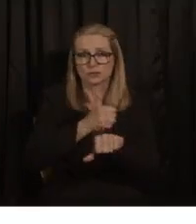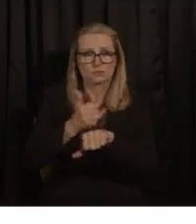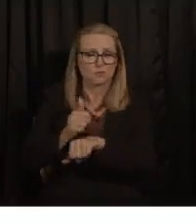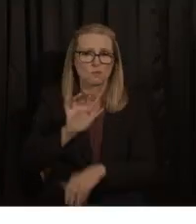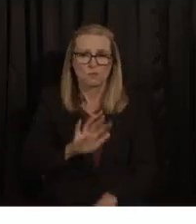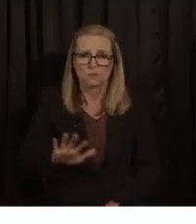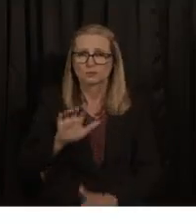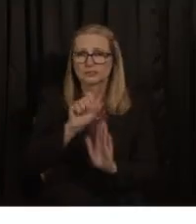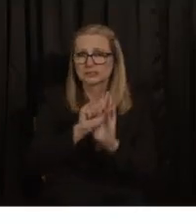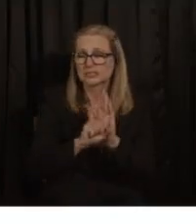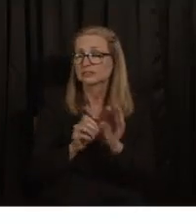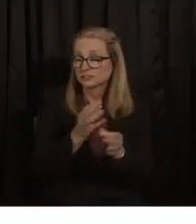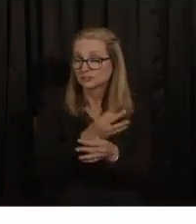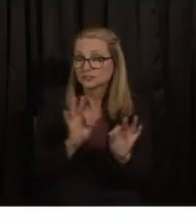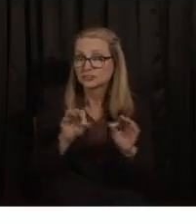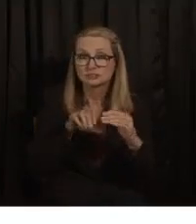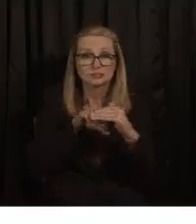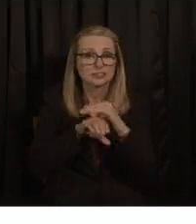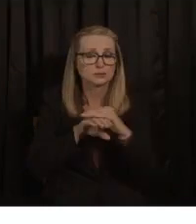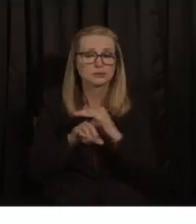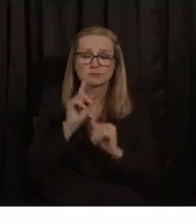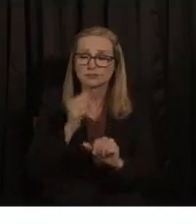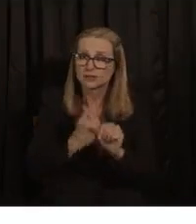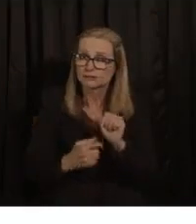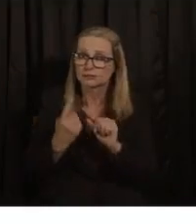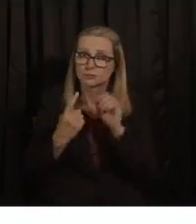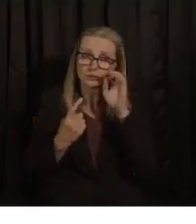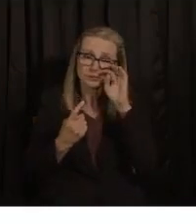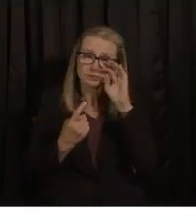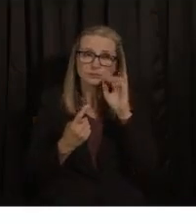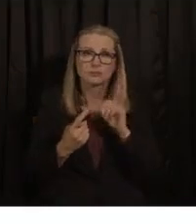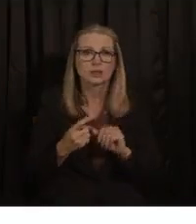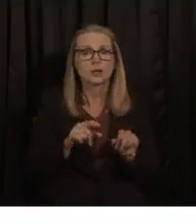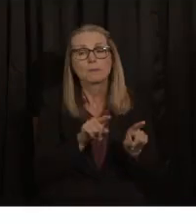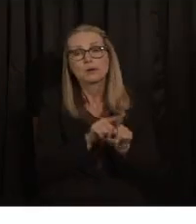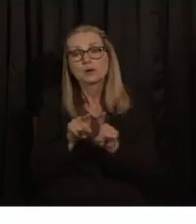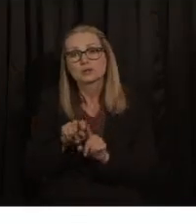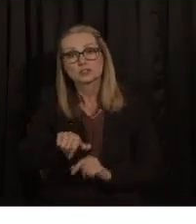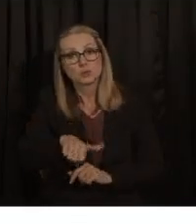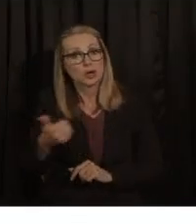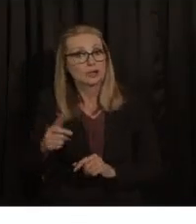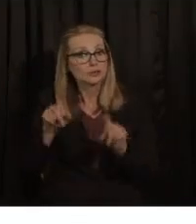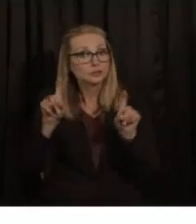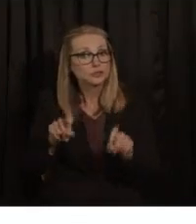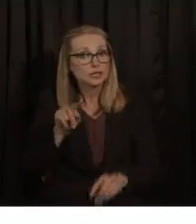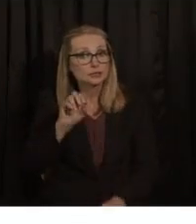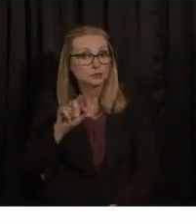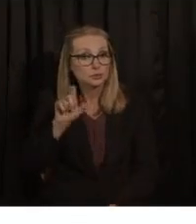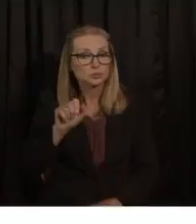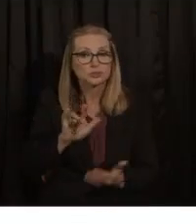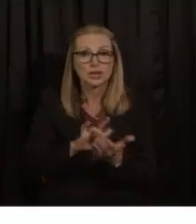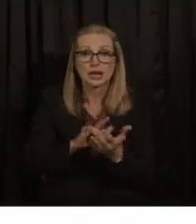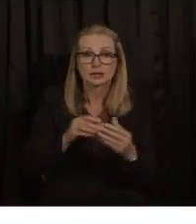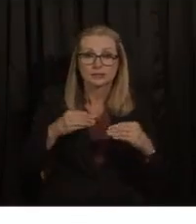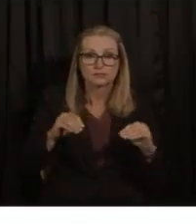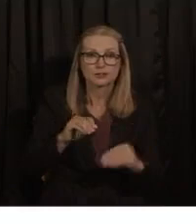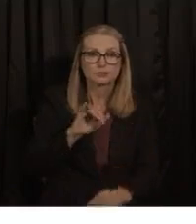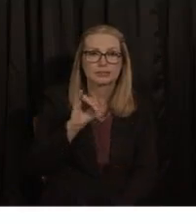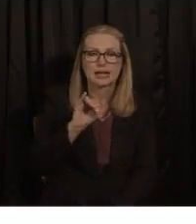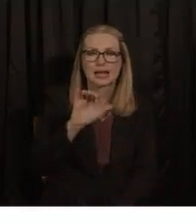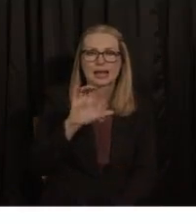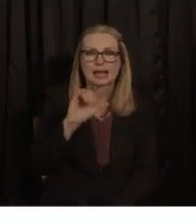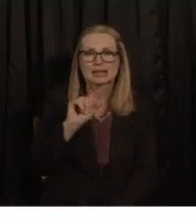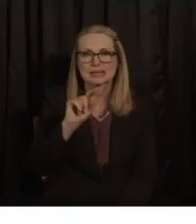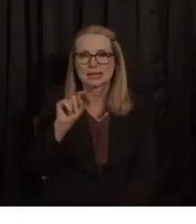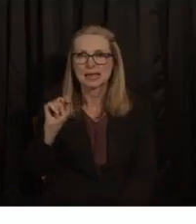make testing free and accessible to all Coloradoans. Additional testing tools in the state include our pharmacy and ICAT testing, or